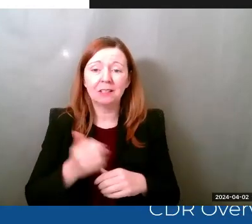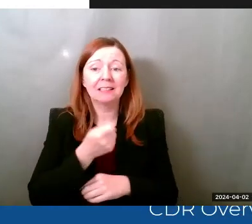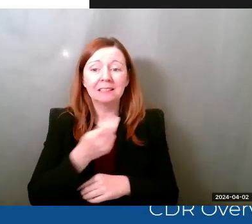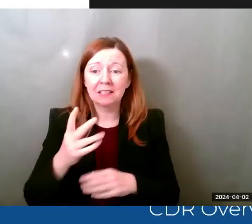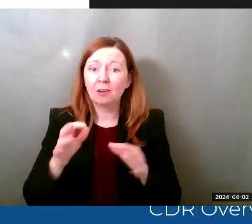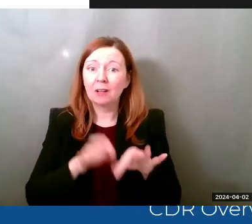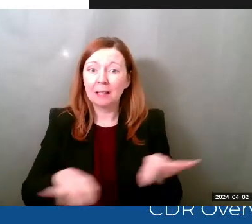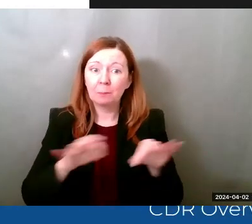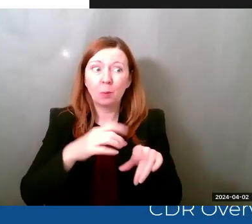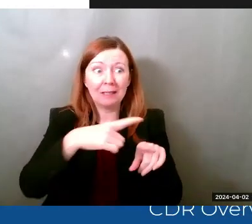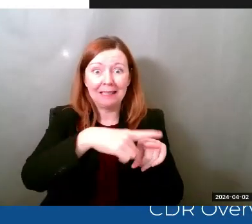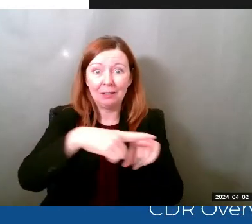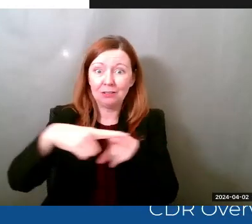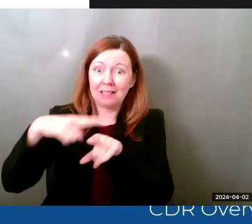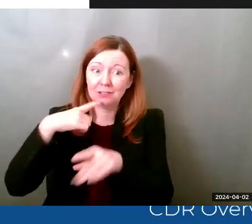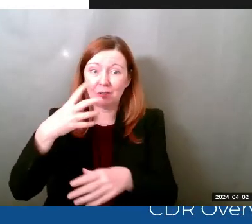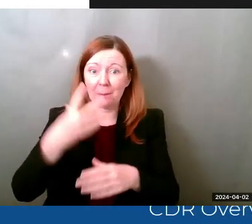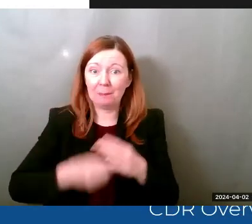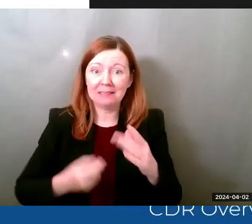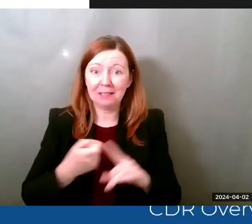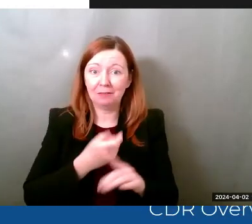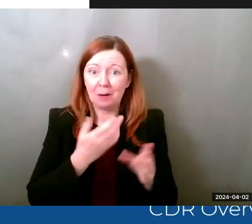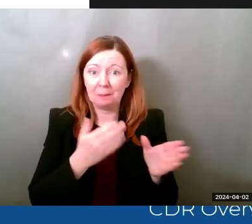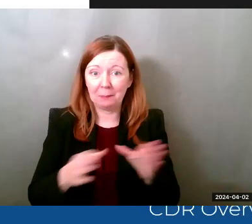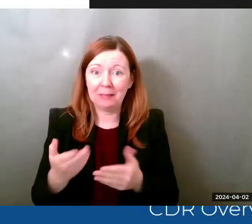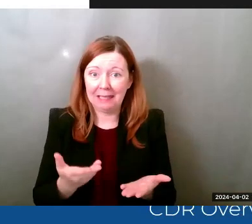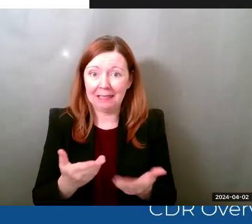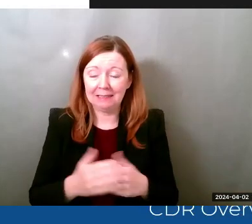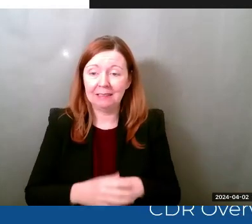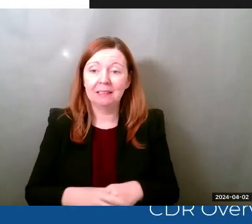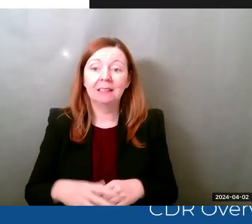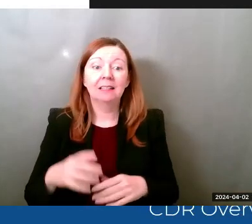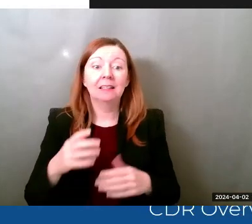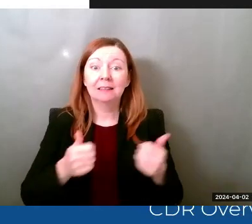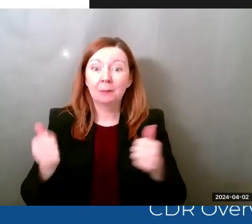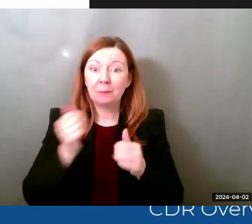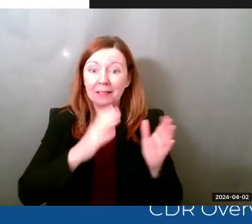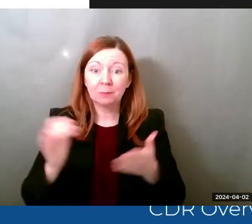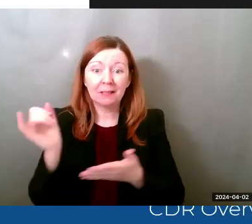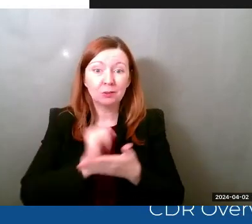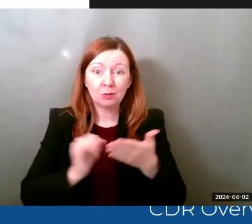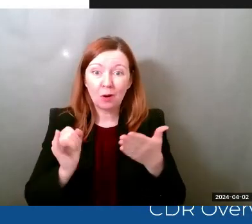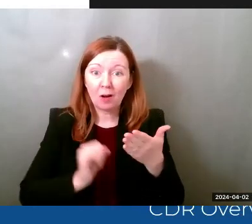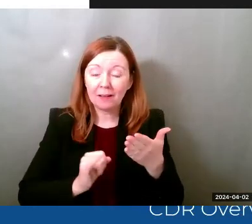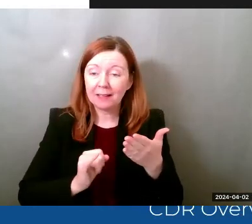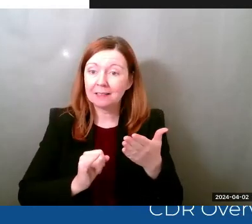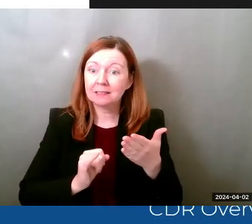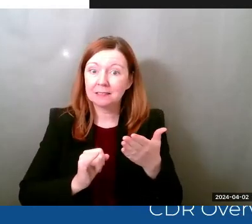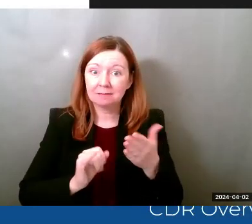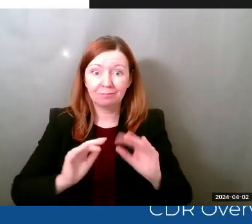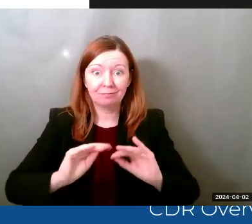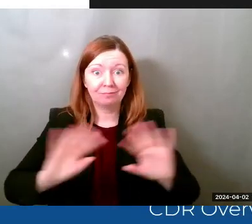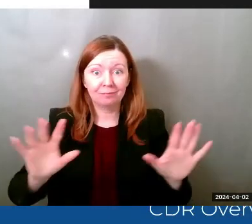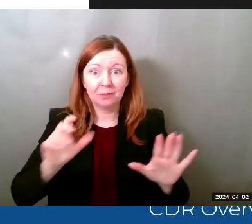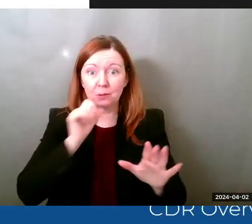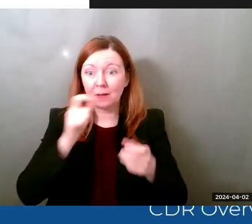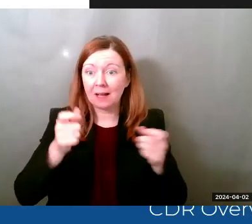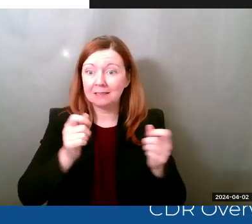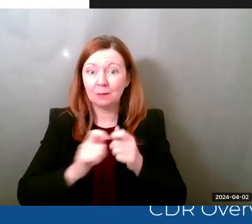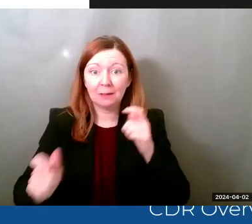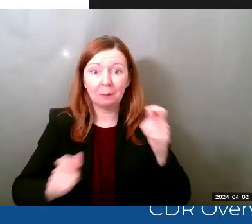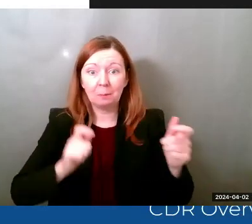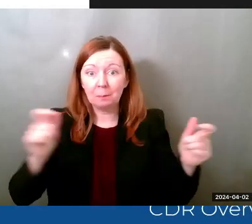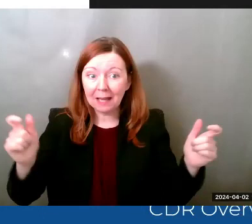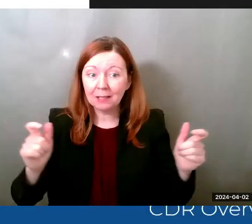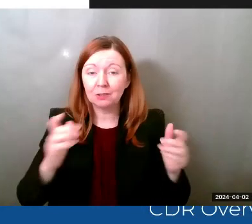are absent. The master plan drawings conspicuously do not deal with major components of